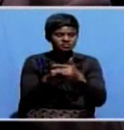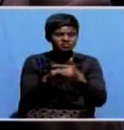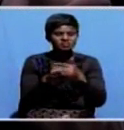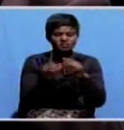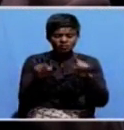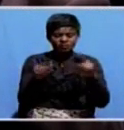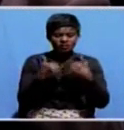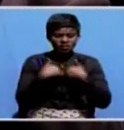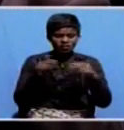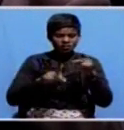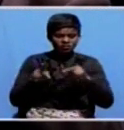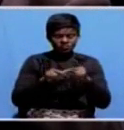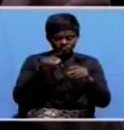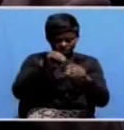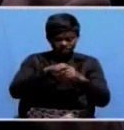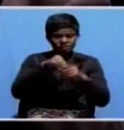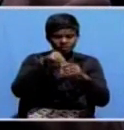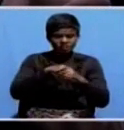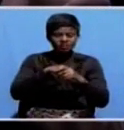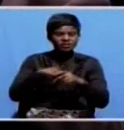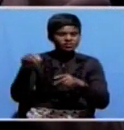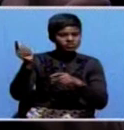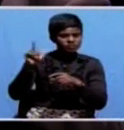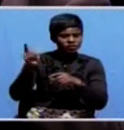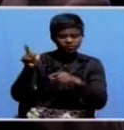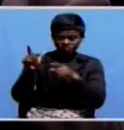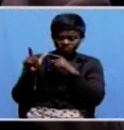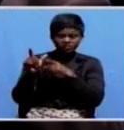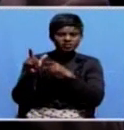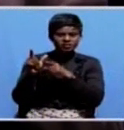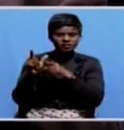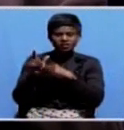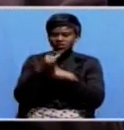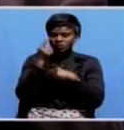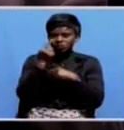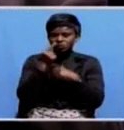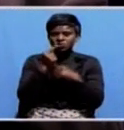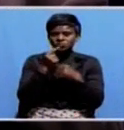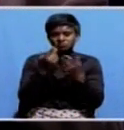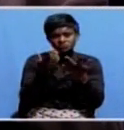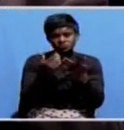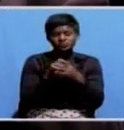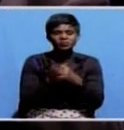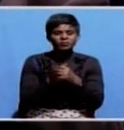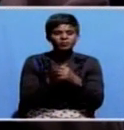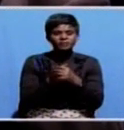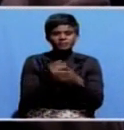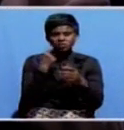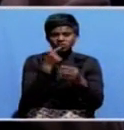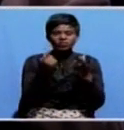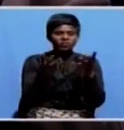people within the ruling party itself who were tricksters, who